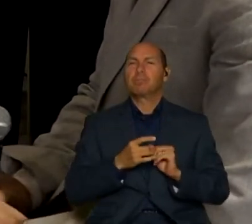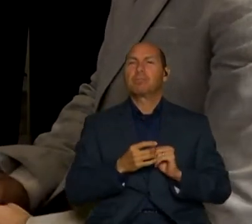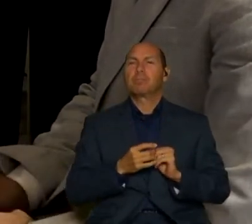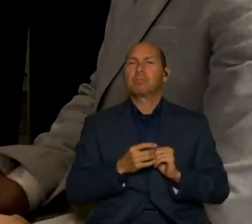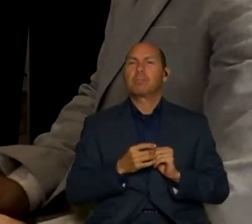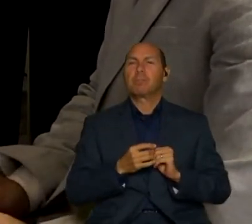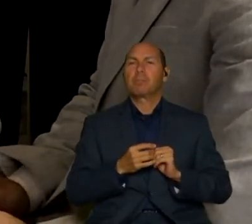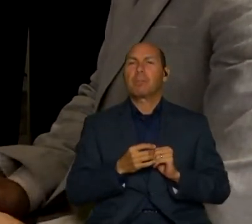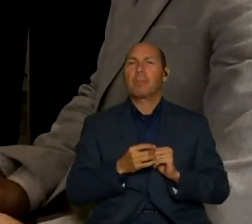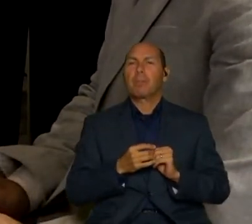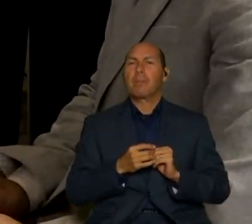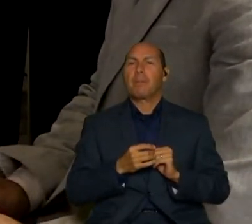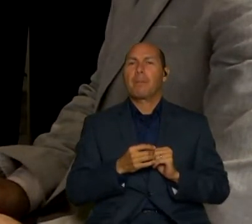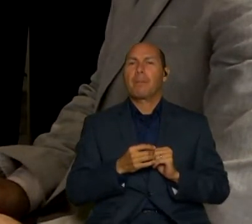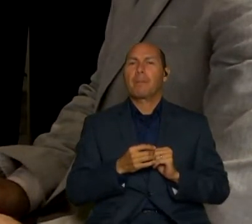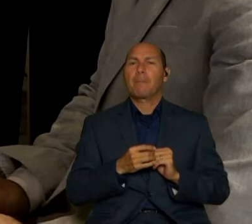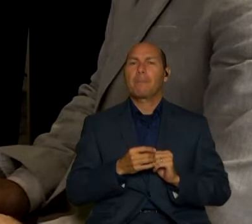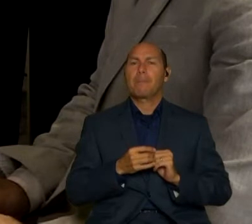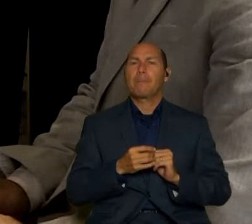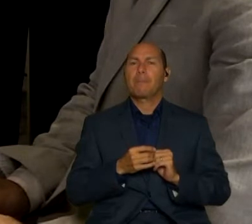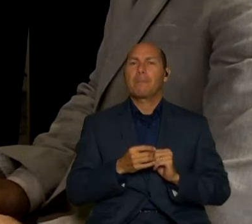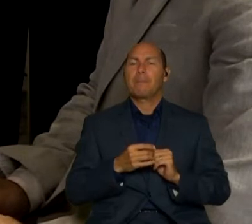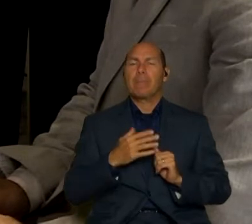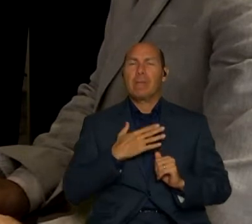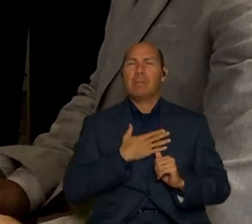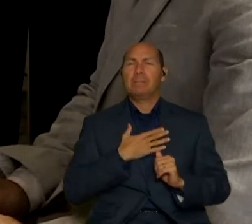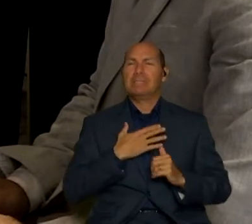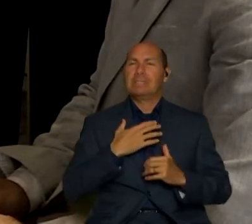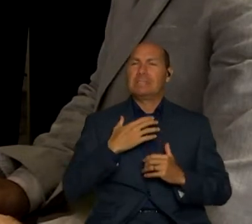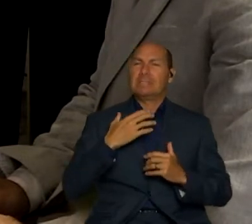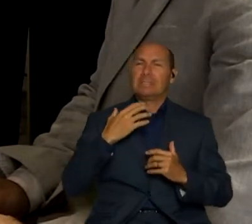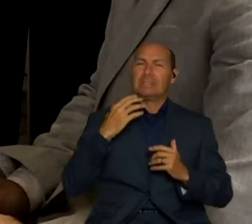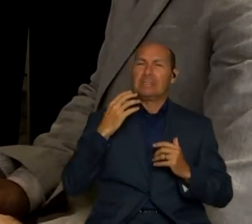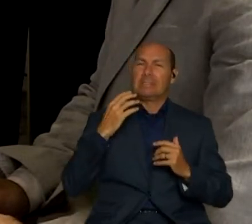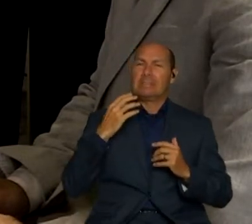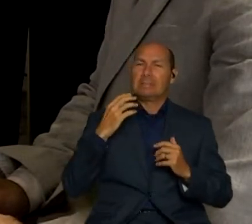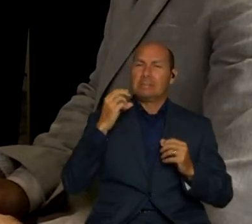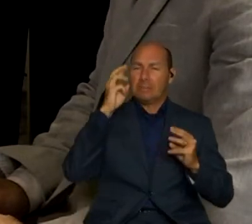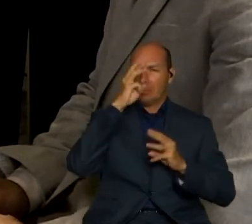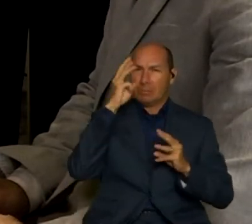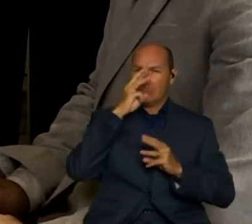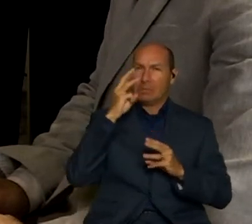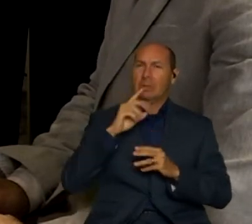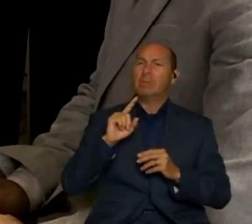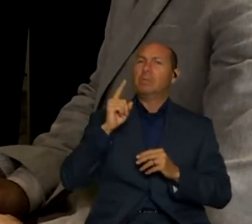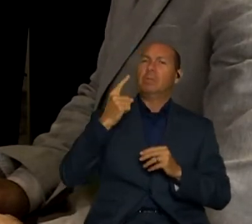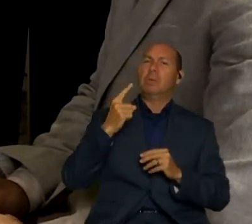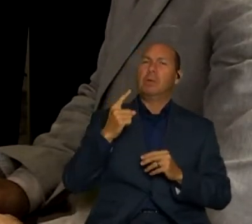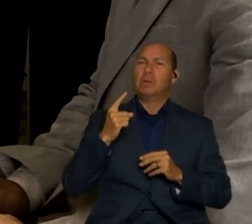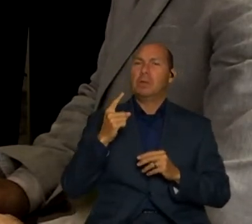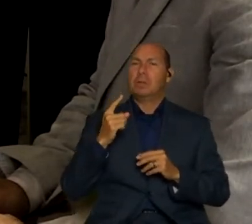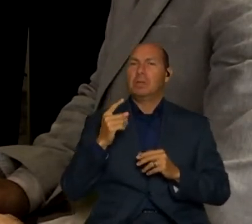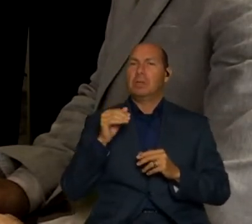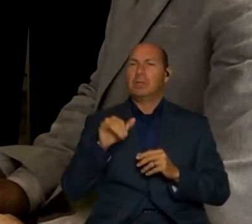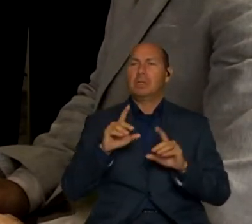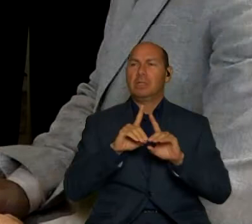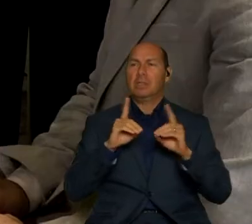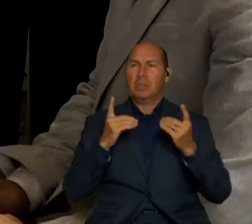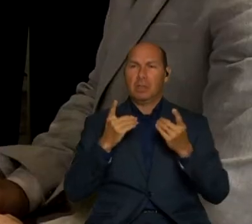concern was basically that we were only considering the financial aspect of the Department of